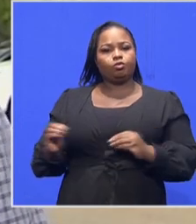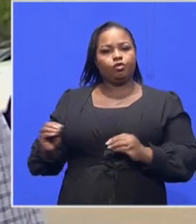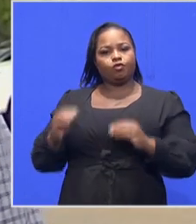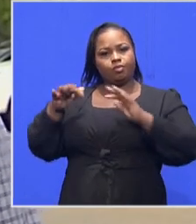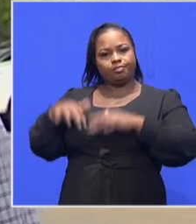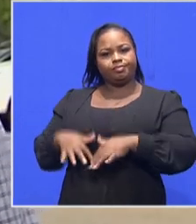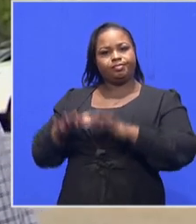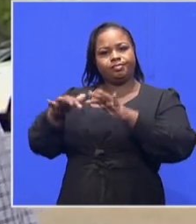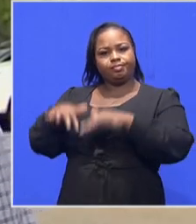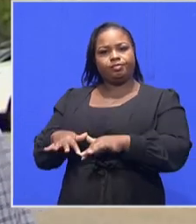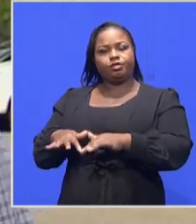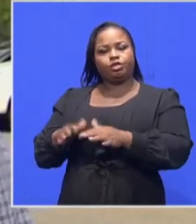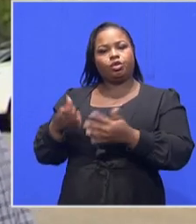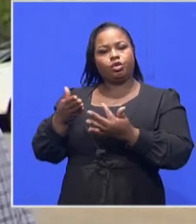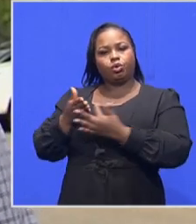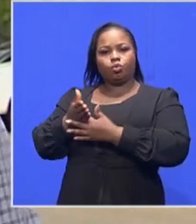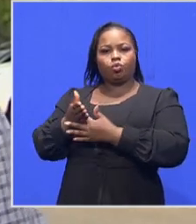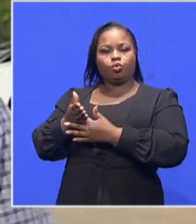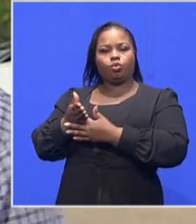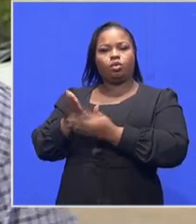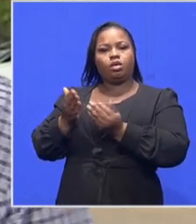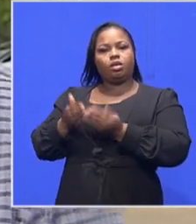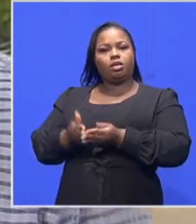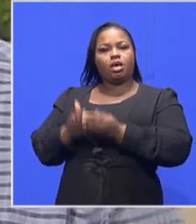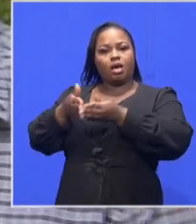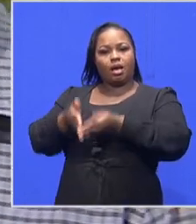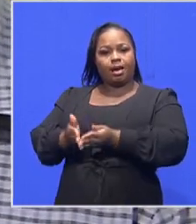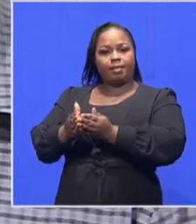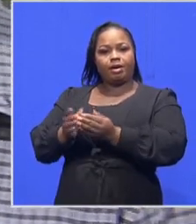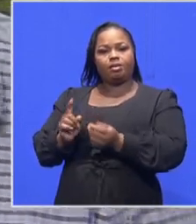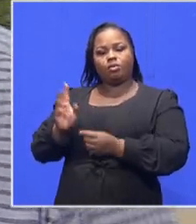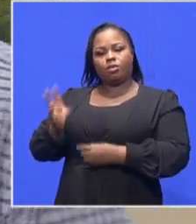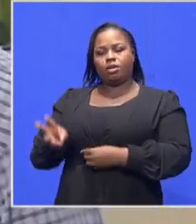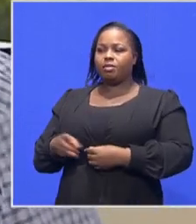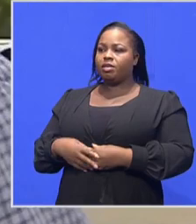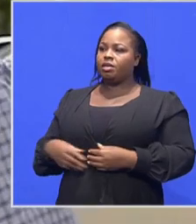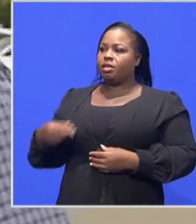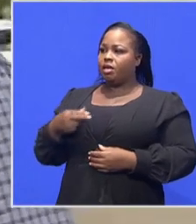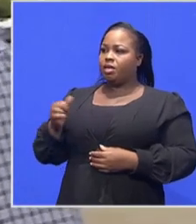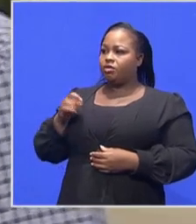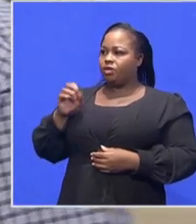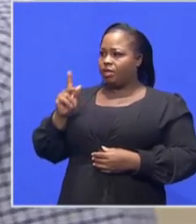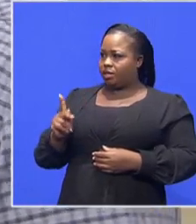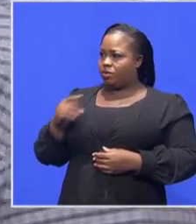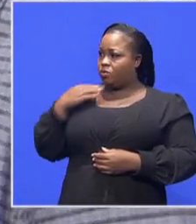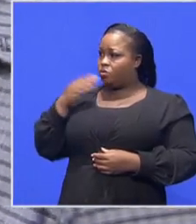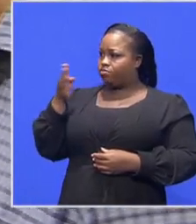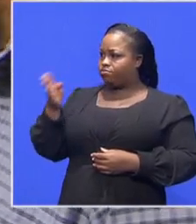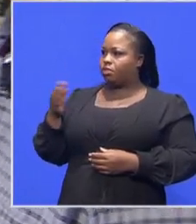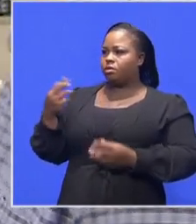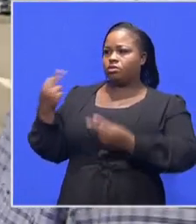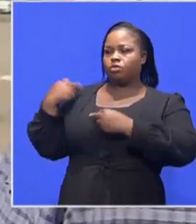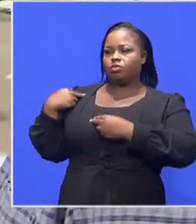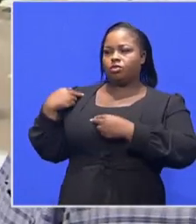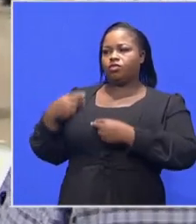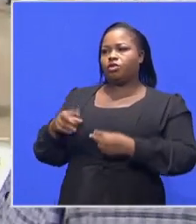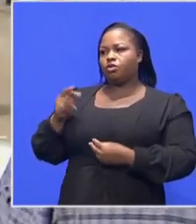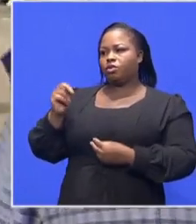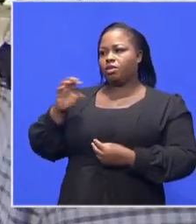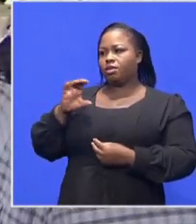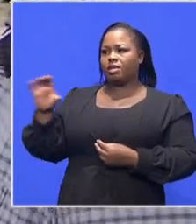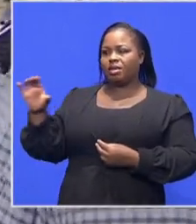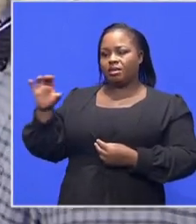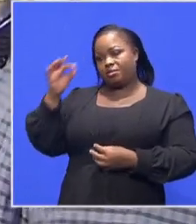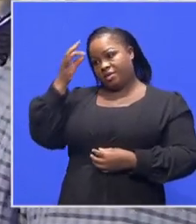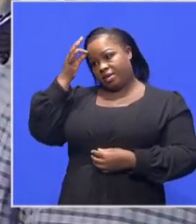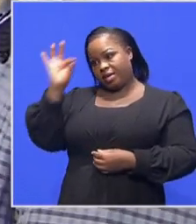the harbor, the Boegoebaai harbor. But let's talk to Hendrik Lowe. He's of course a man who was charged by the Northern Cape government